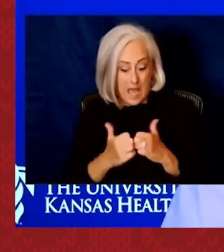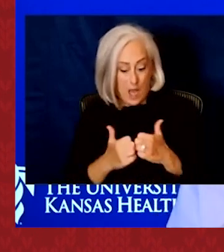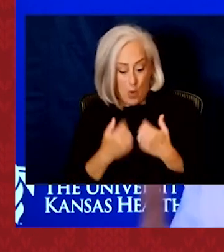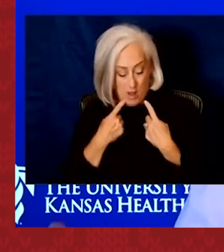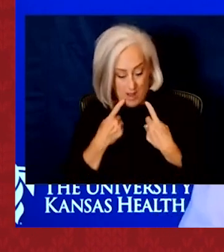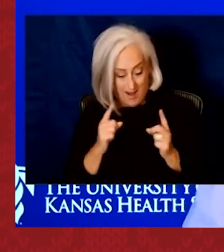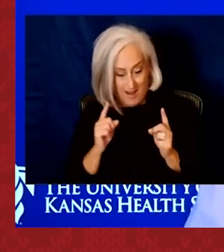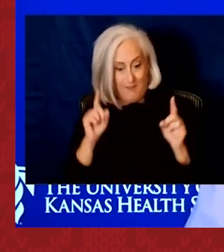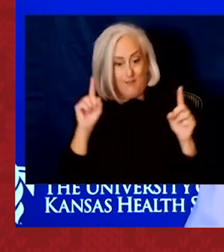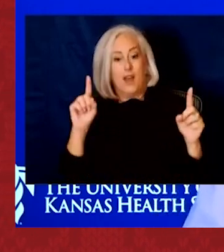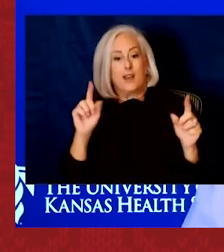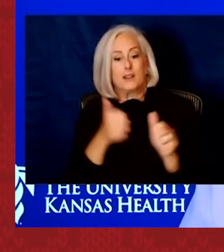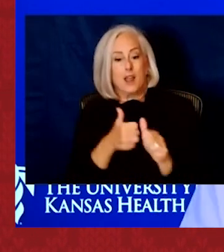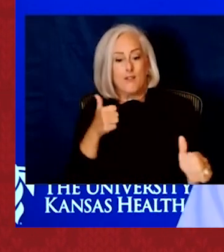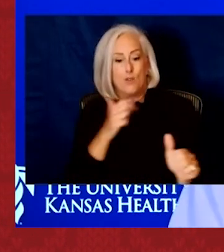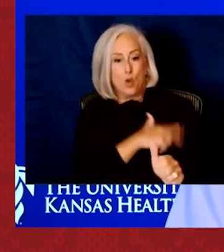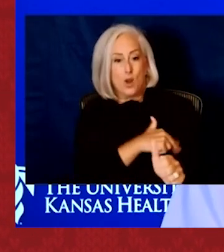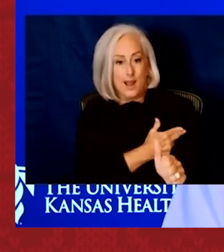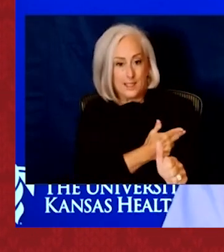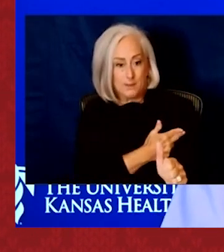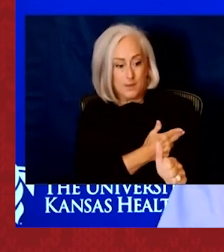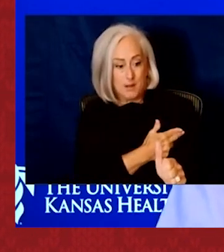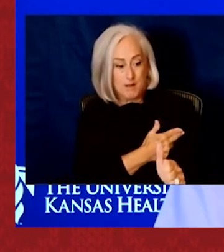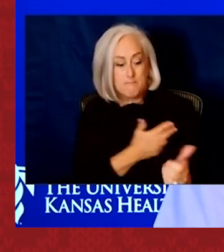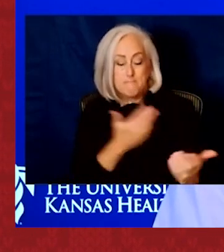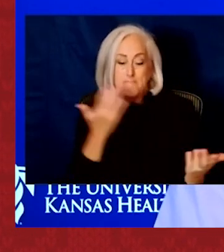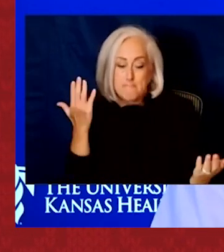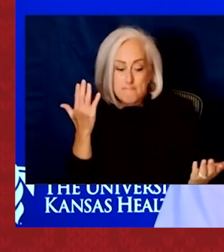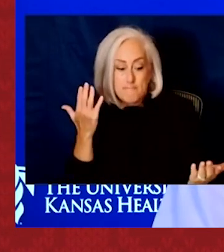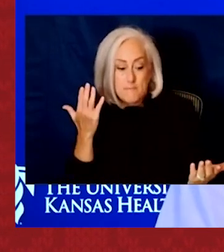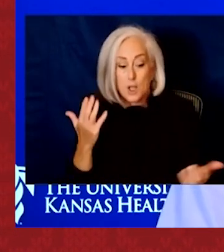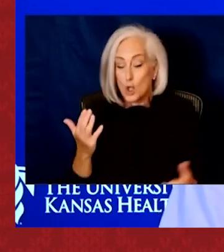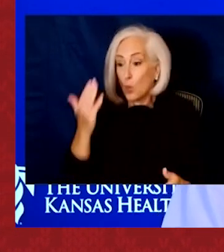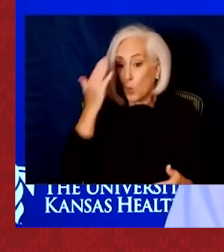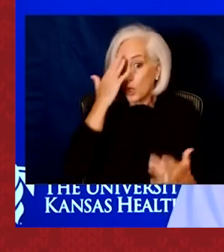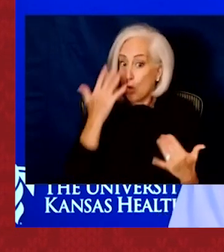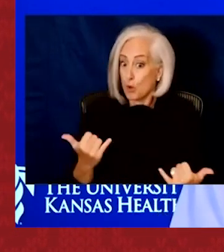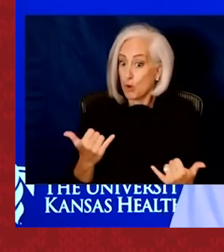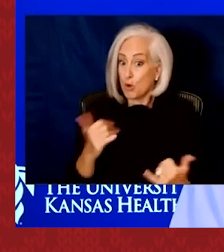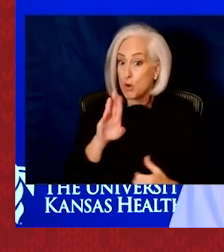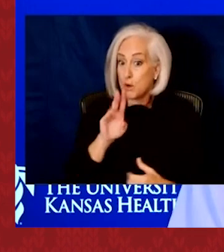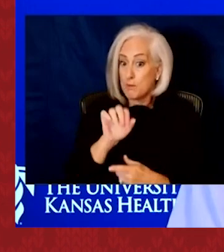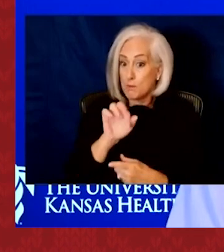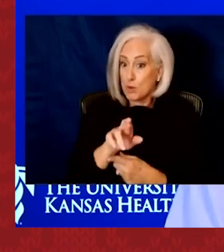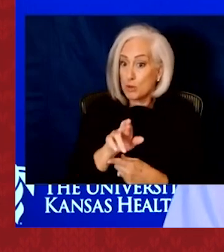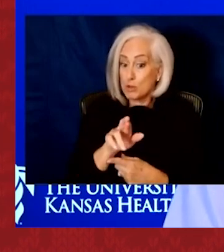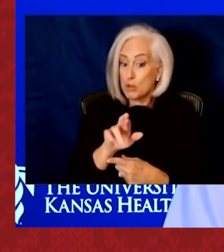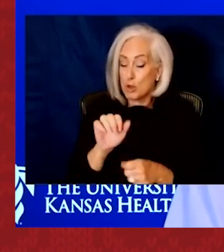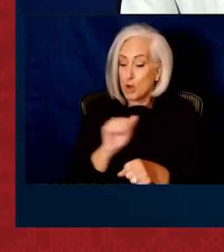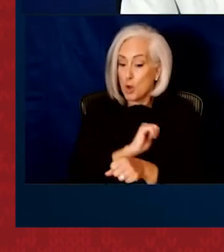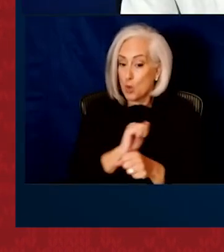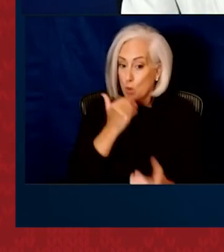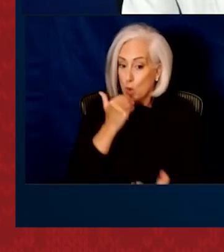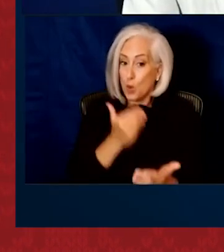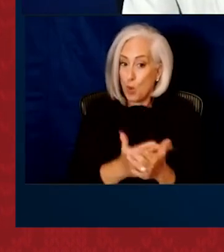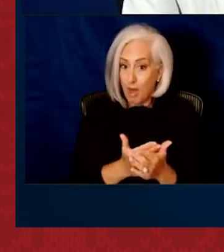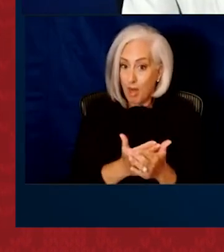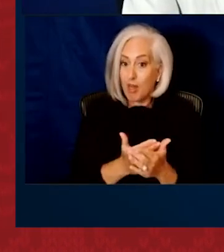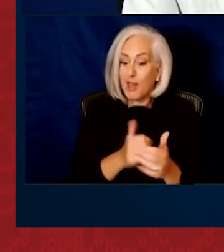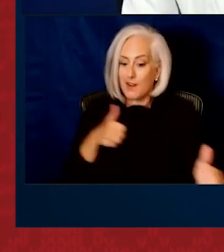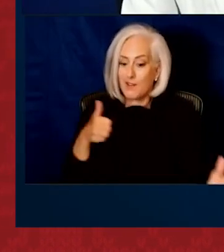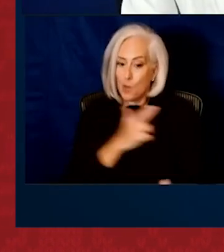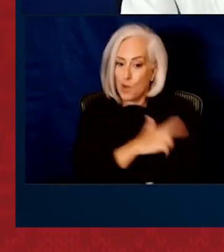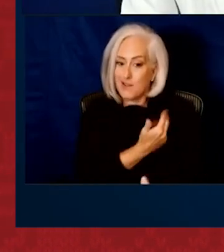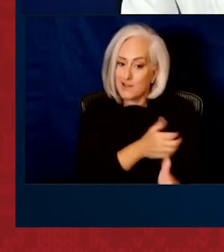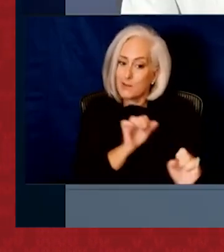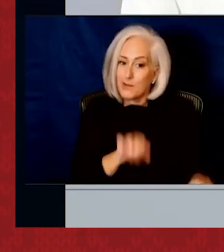hospitalization, because we know the vaccines we have right now, if you are up to date, continue to very well protect you against hospitalization. So if we pop